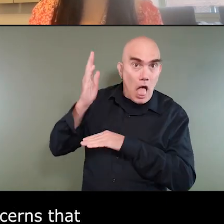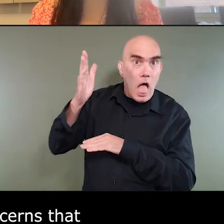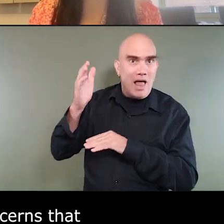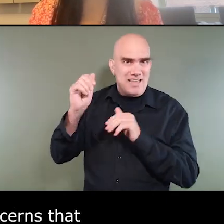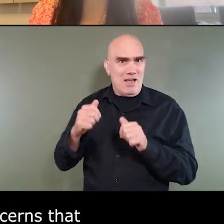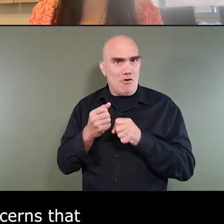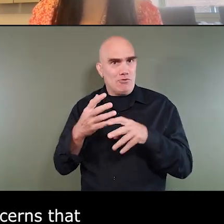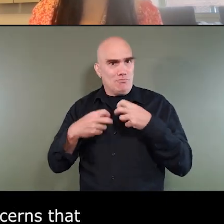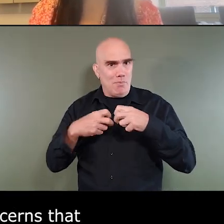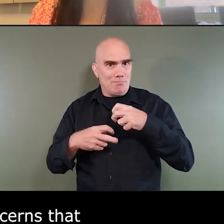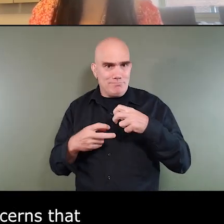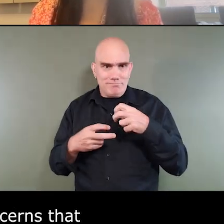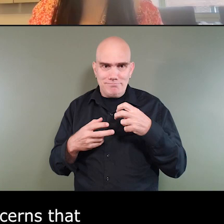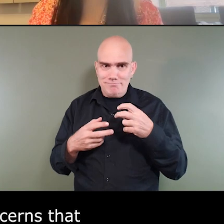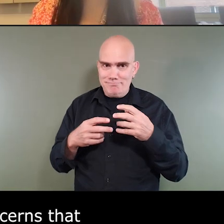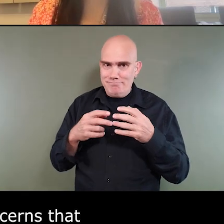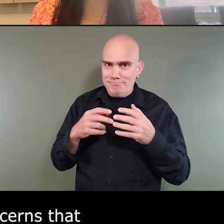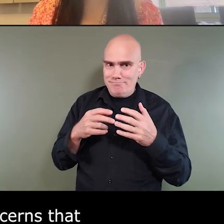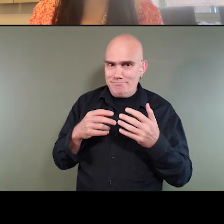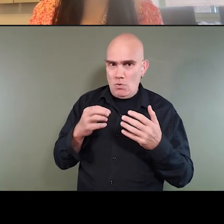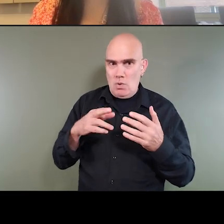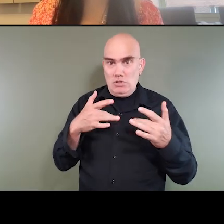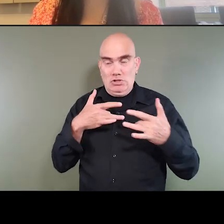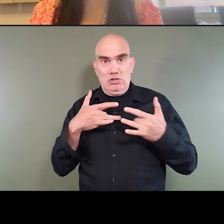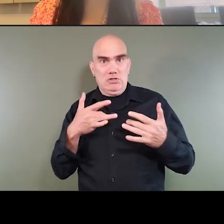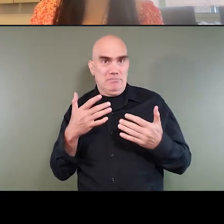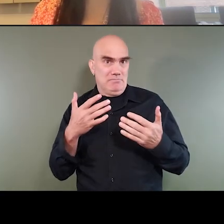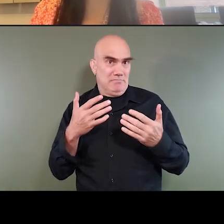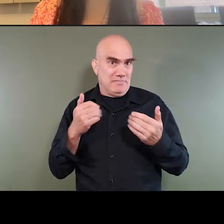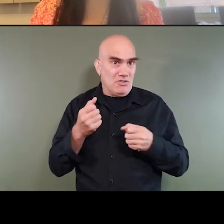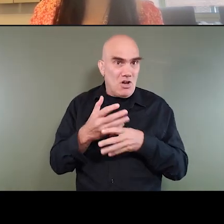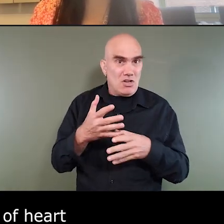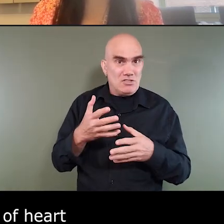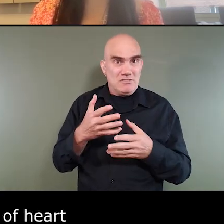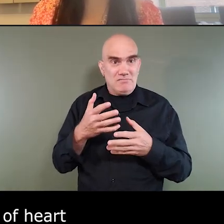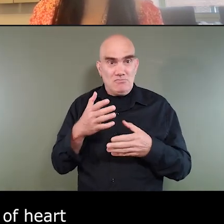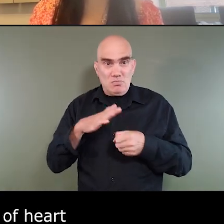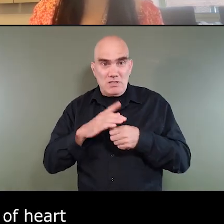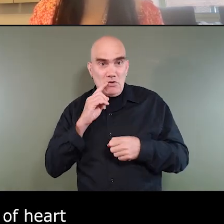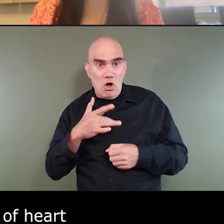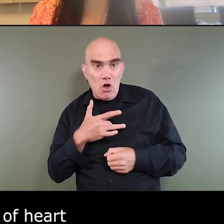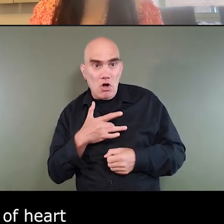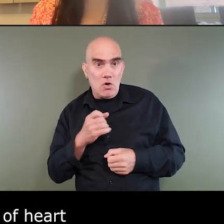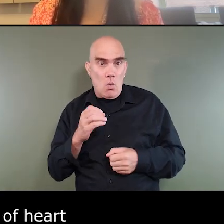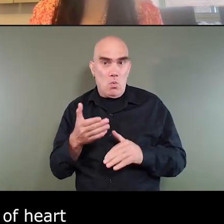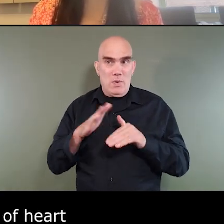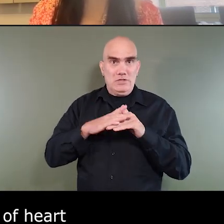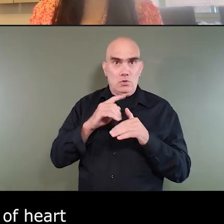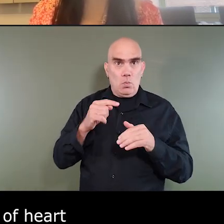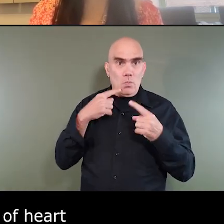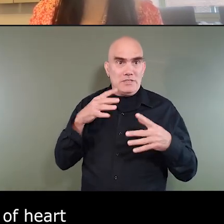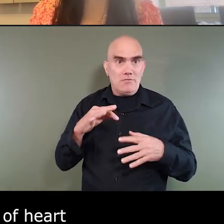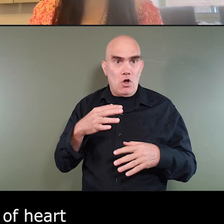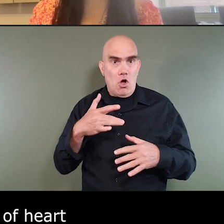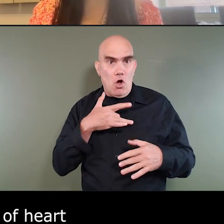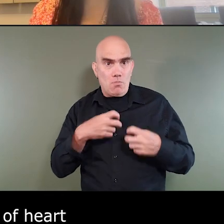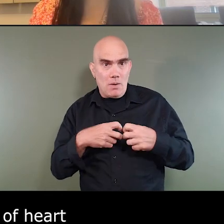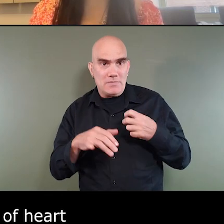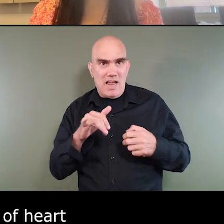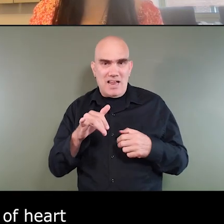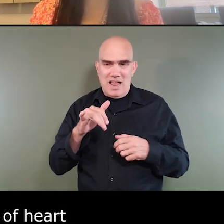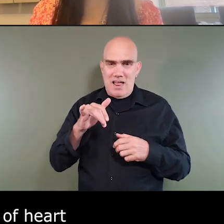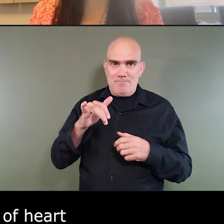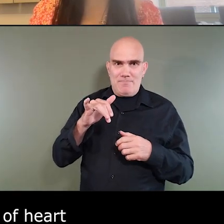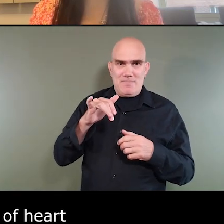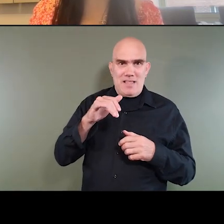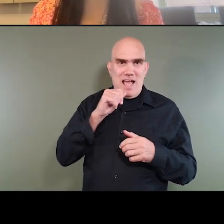to concerns that exercise might cause the problem, might stress the heart too much, or increase the risk of heart problems like